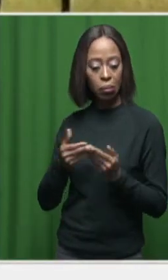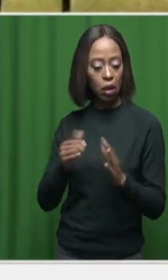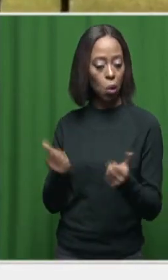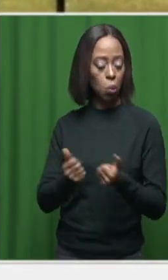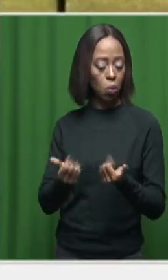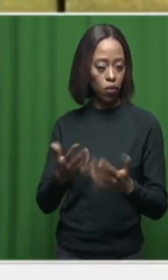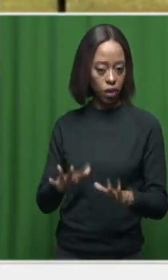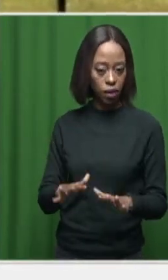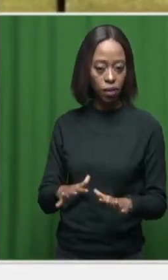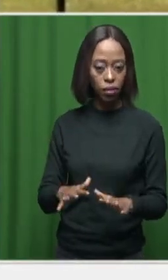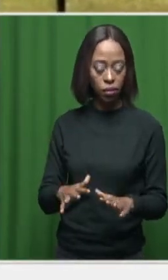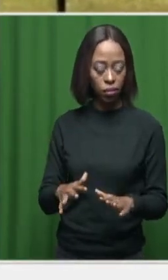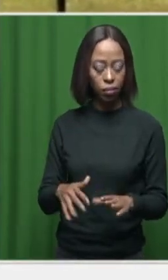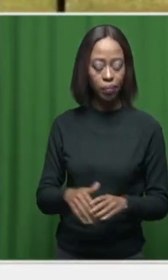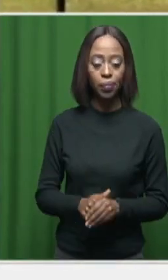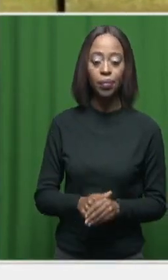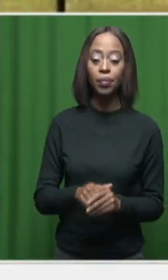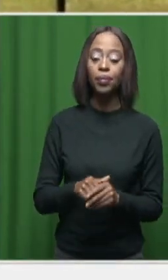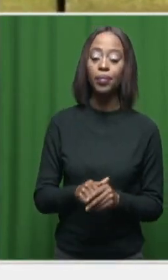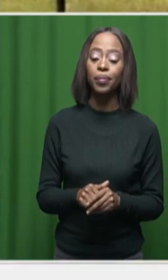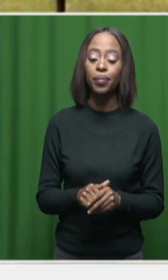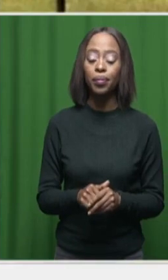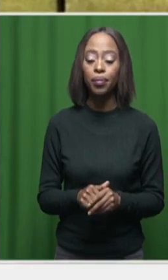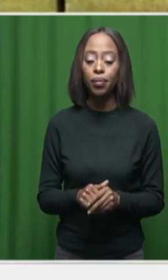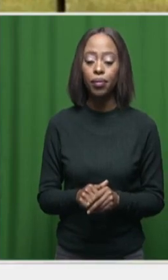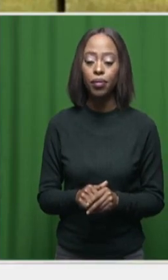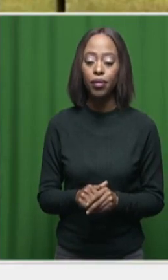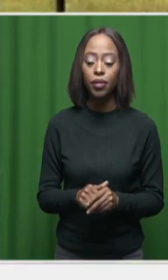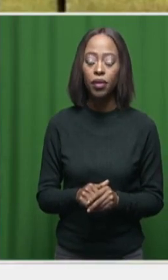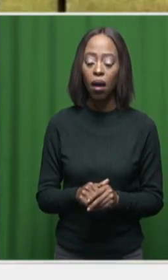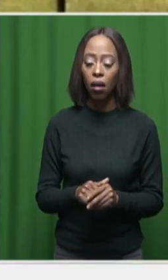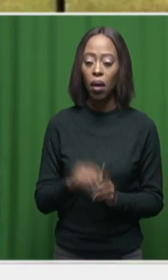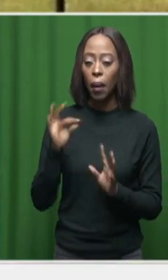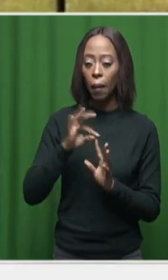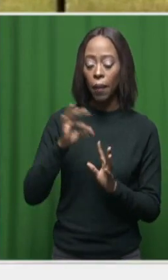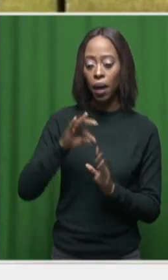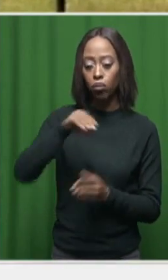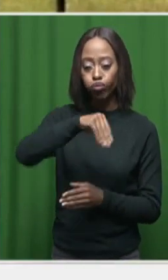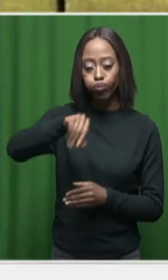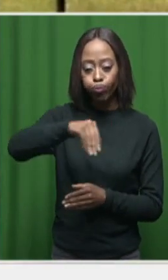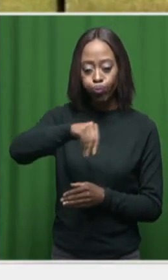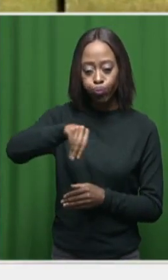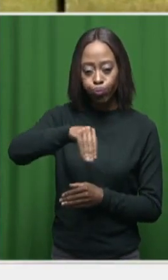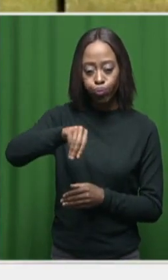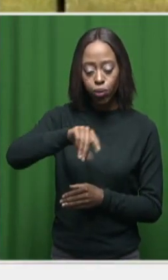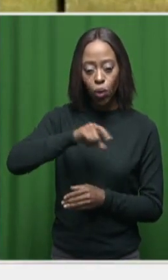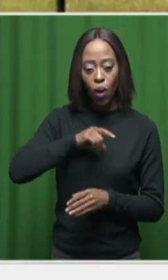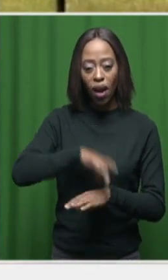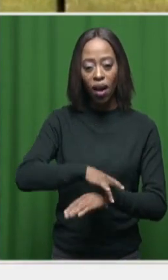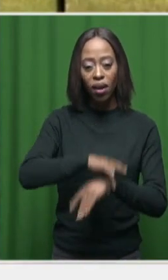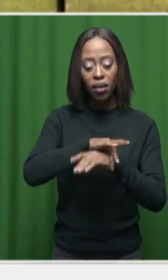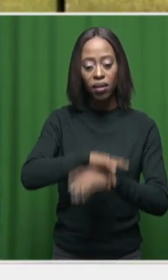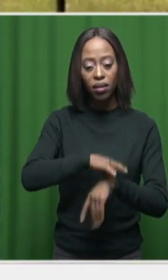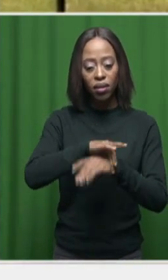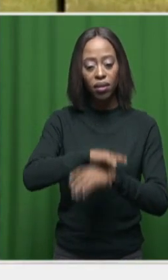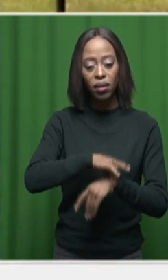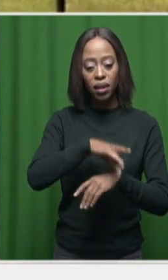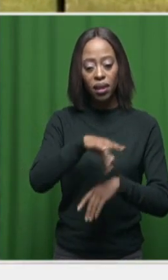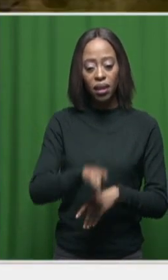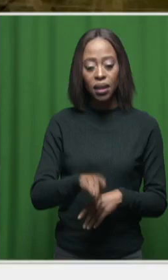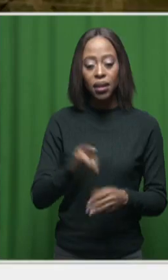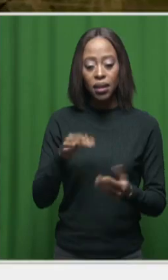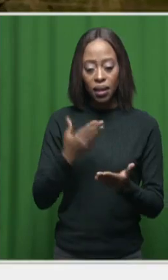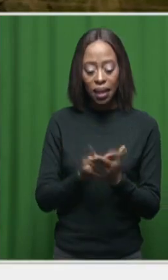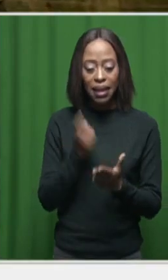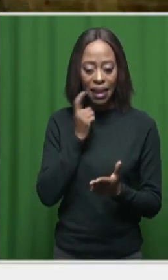off. We're just going to finish it. It's just some pink salt, just so that the bones, they slip and